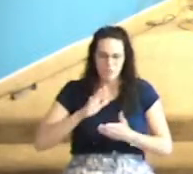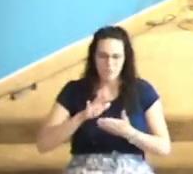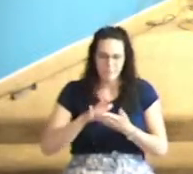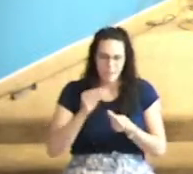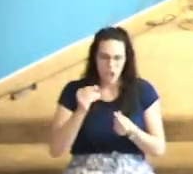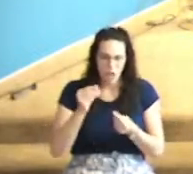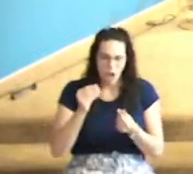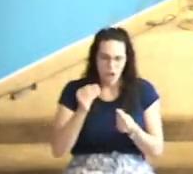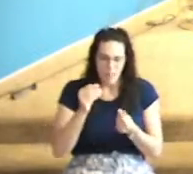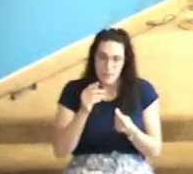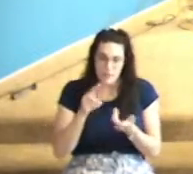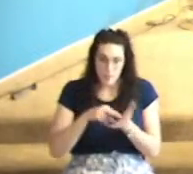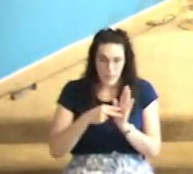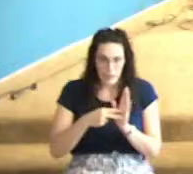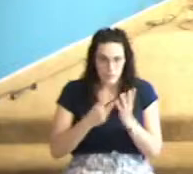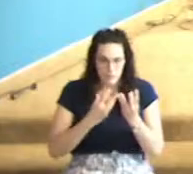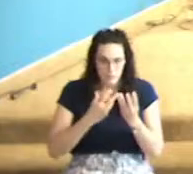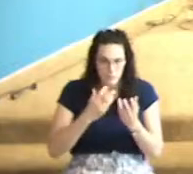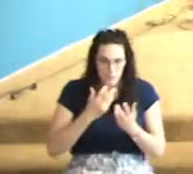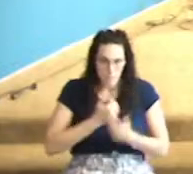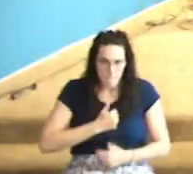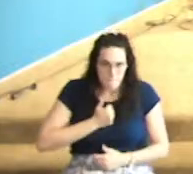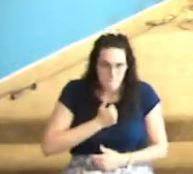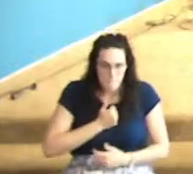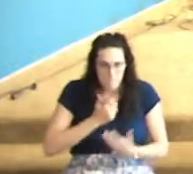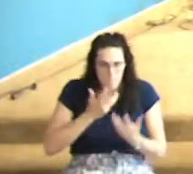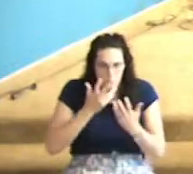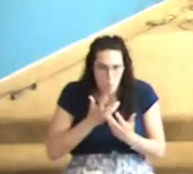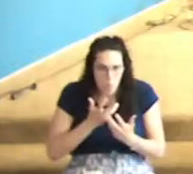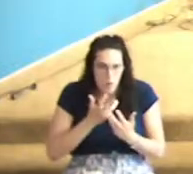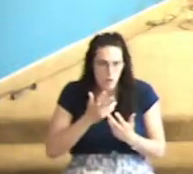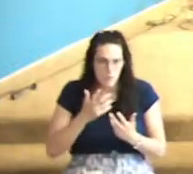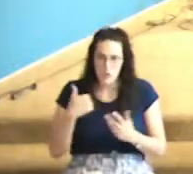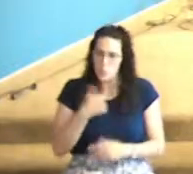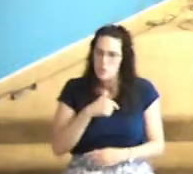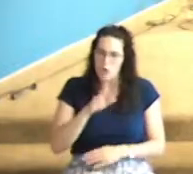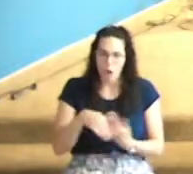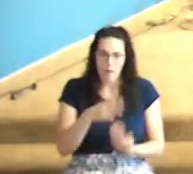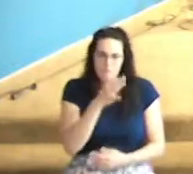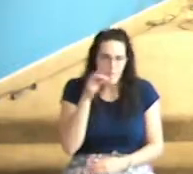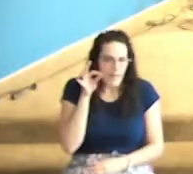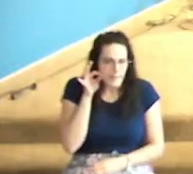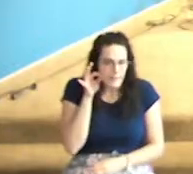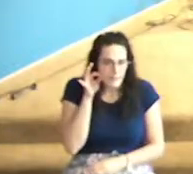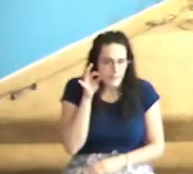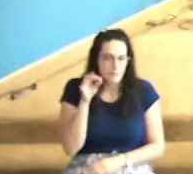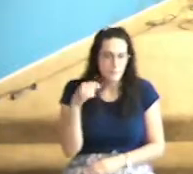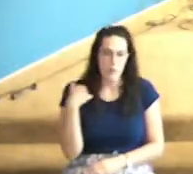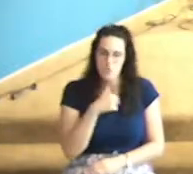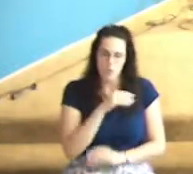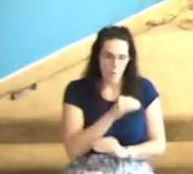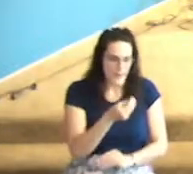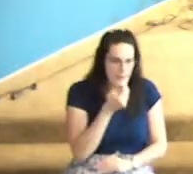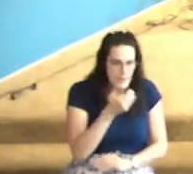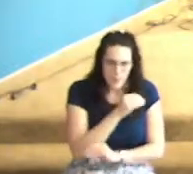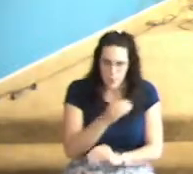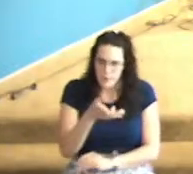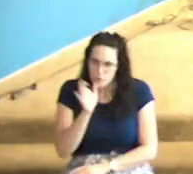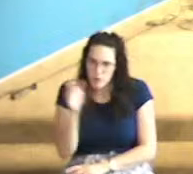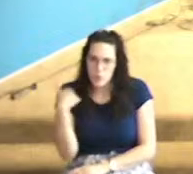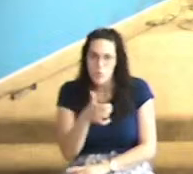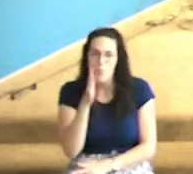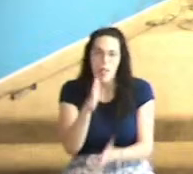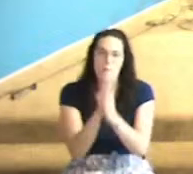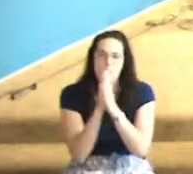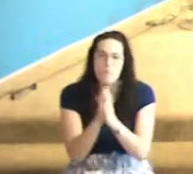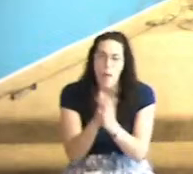fasting, everybody. Humans and cows, nobody's eating, nobody's drinking, we're going to pray. Perhaps God may have mercy